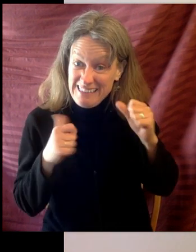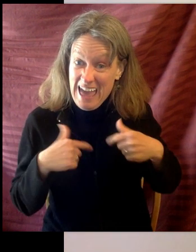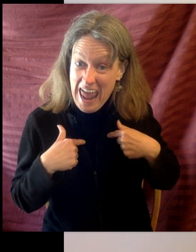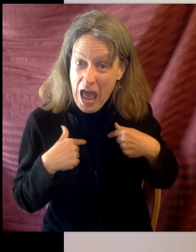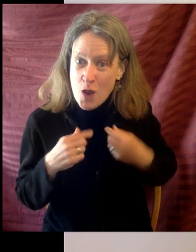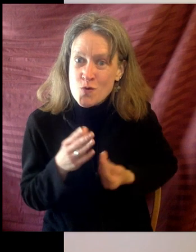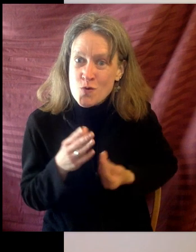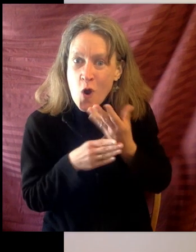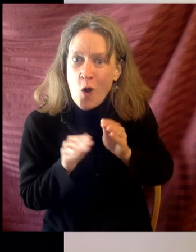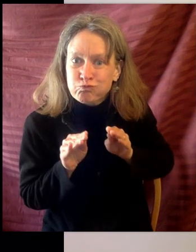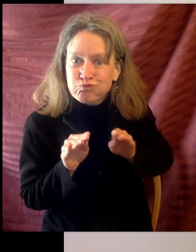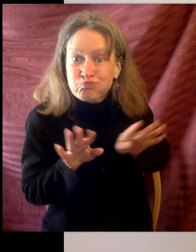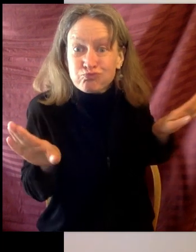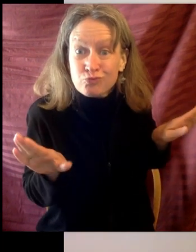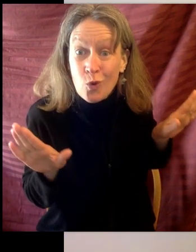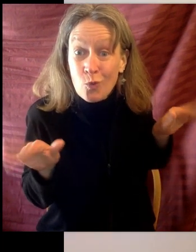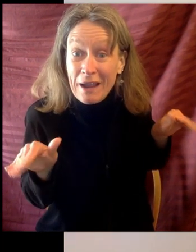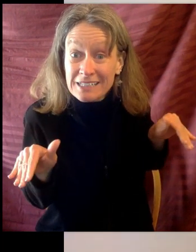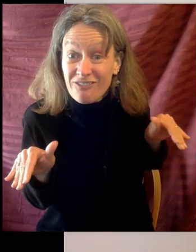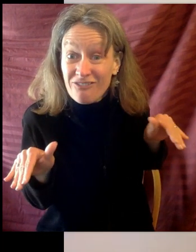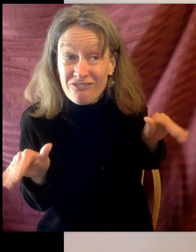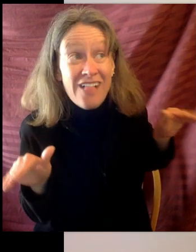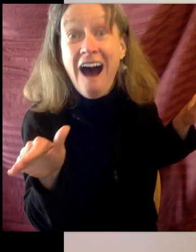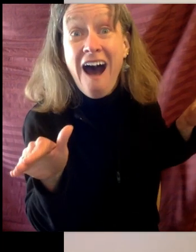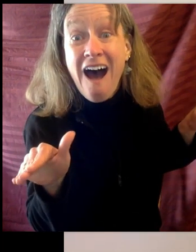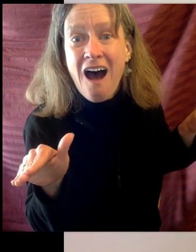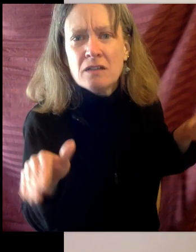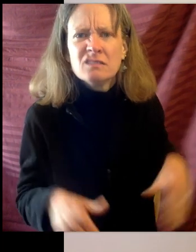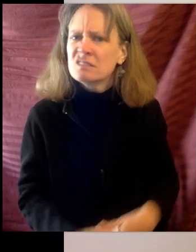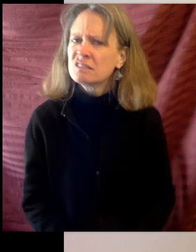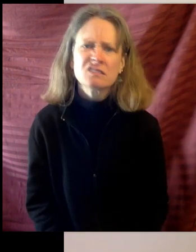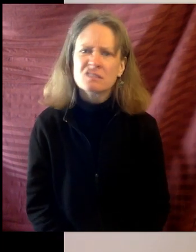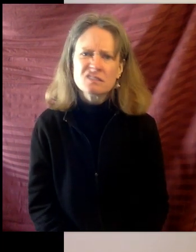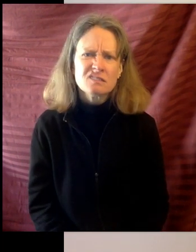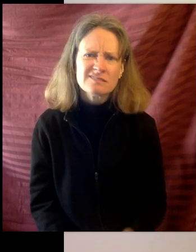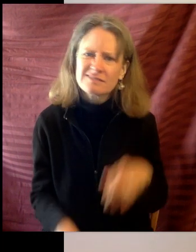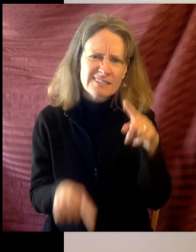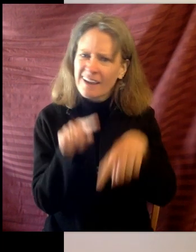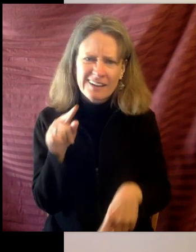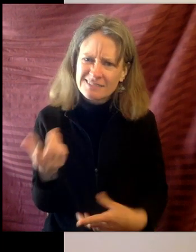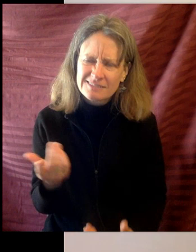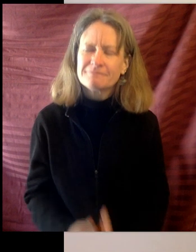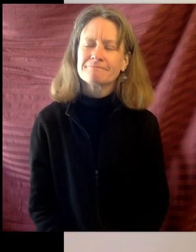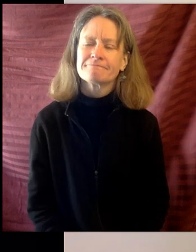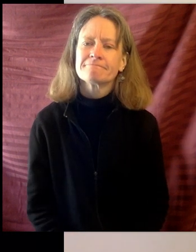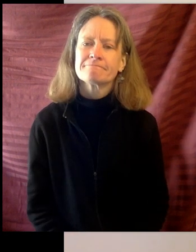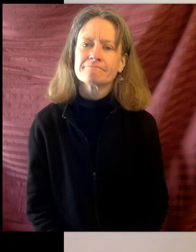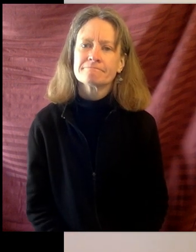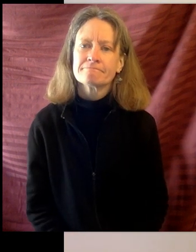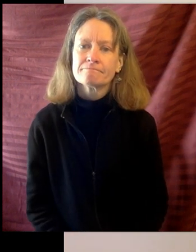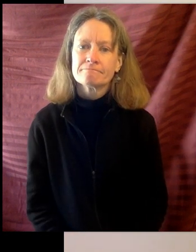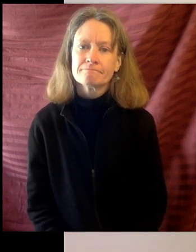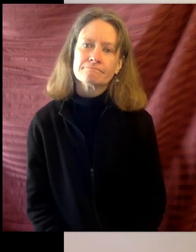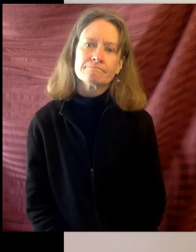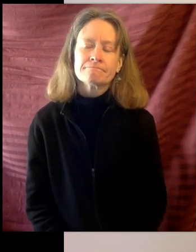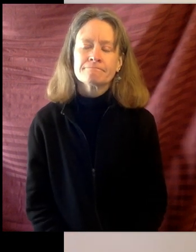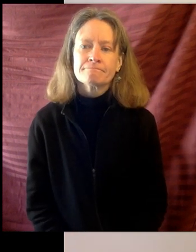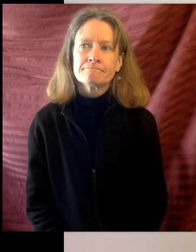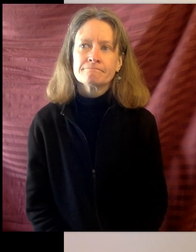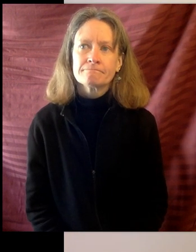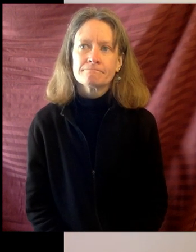have wings and fly? No. Can you say, my